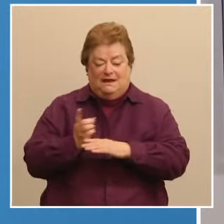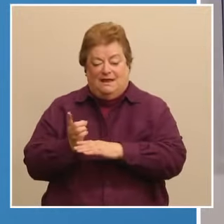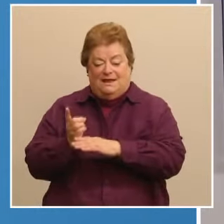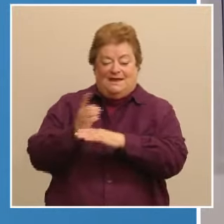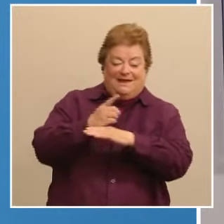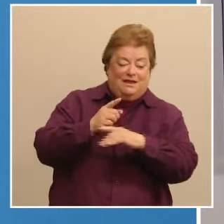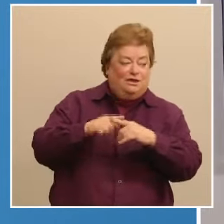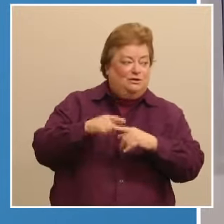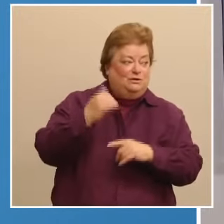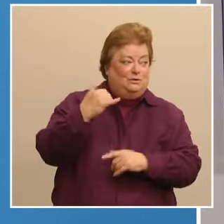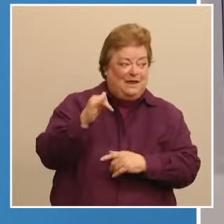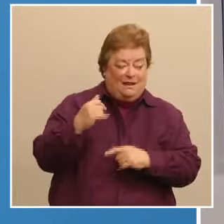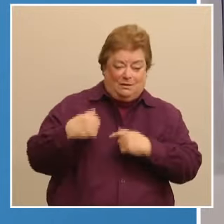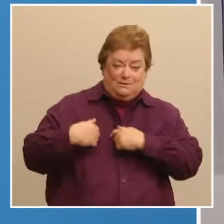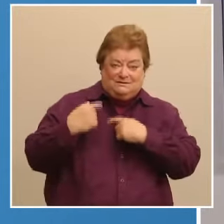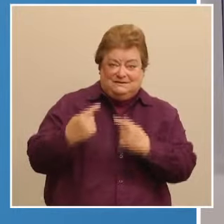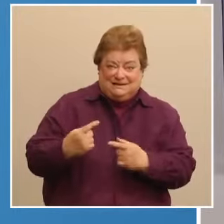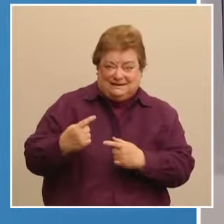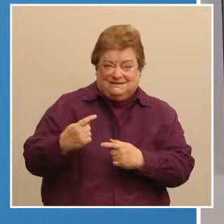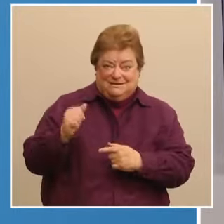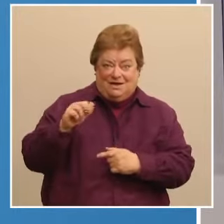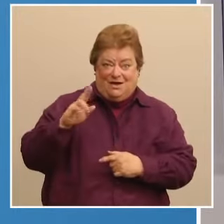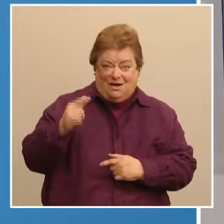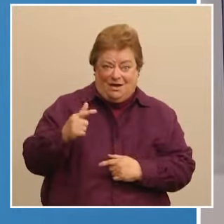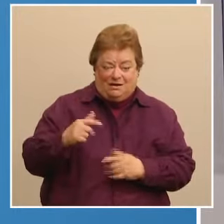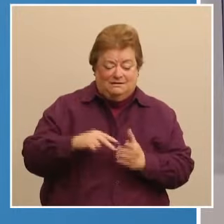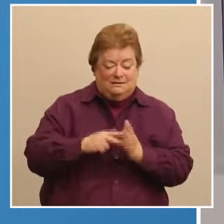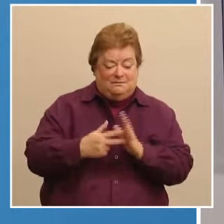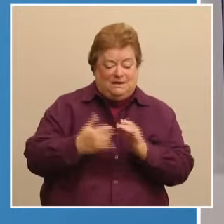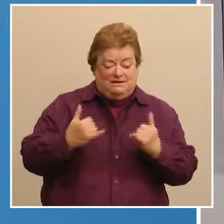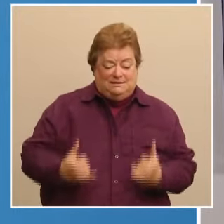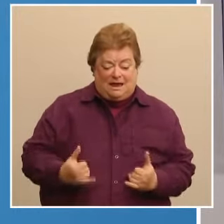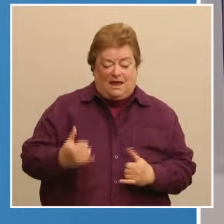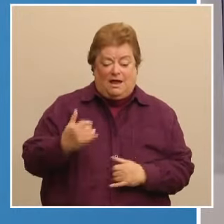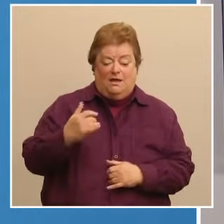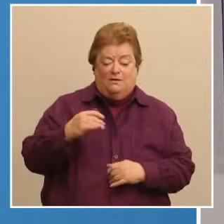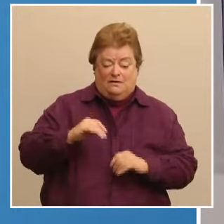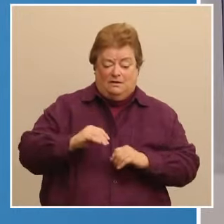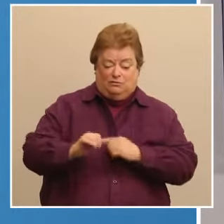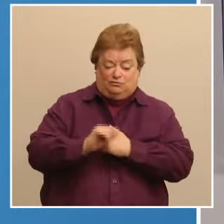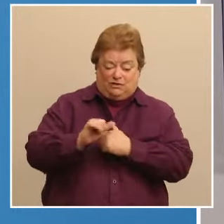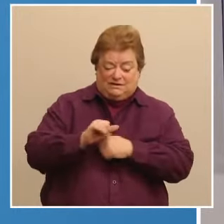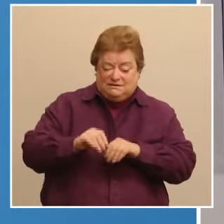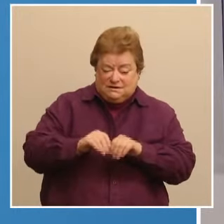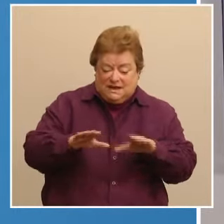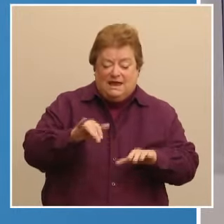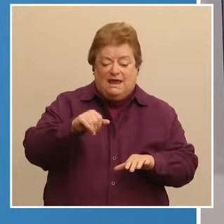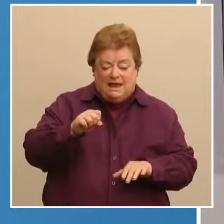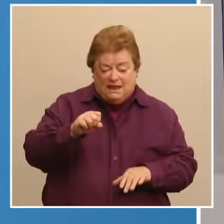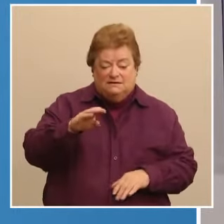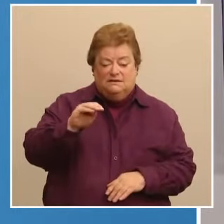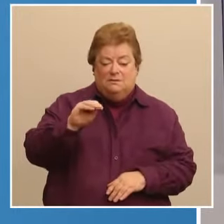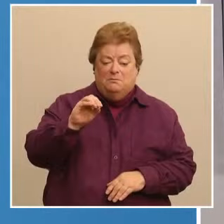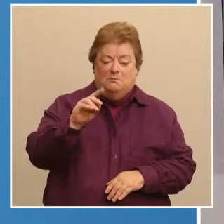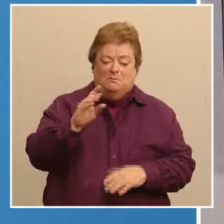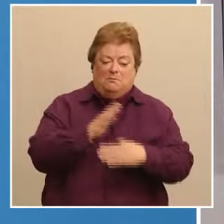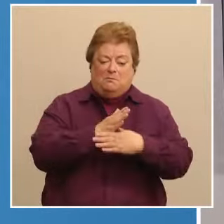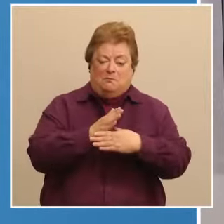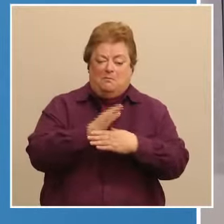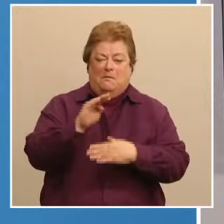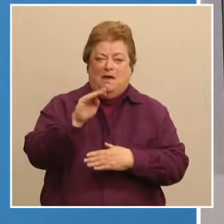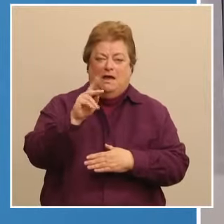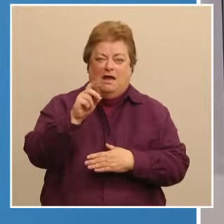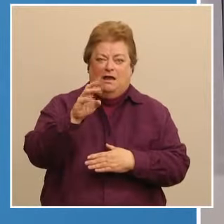first time since late August. Yellow means that the risk of COVID-19 spread is moderate. Think of yellow on the dial